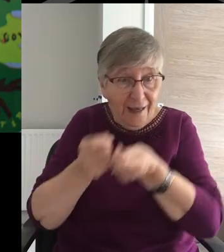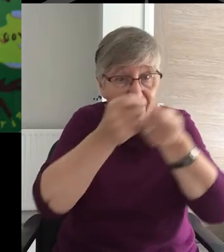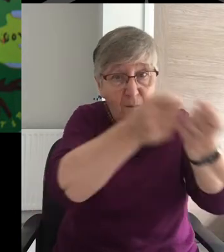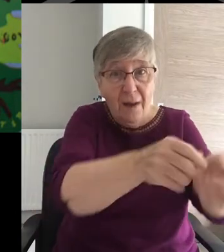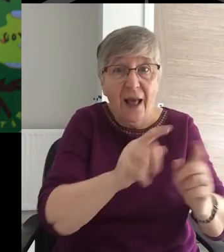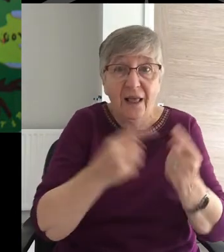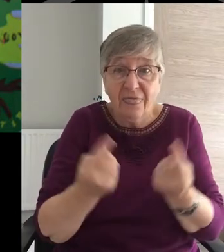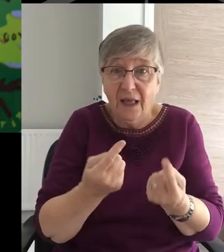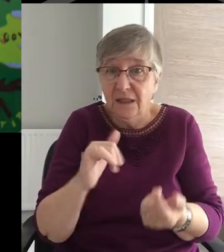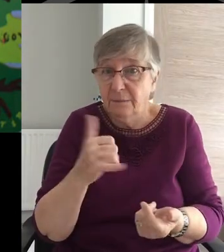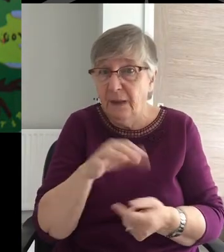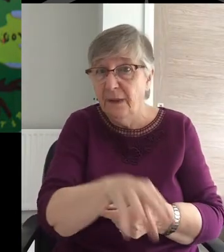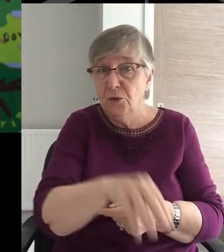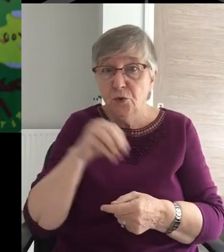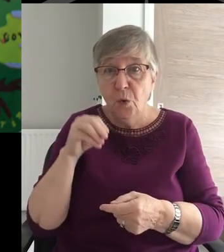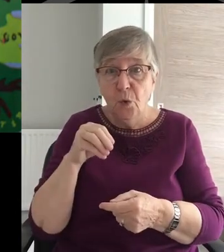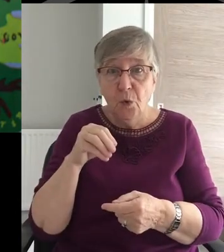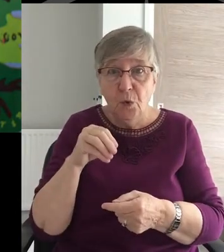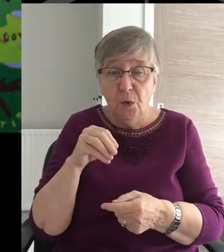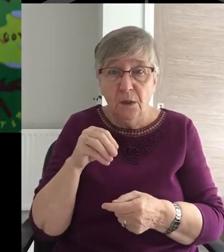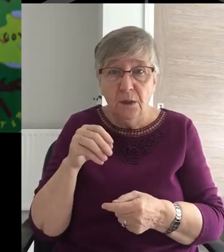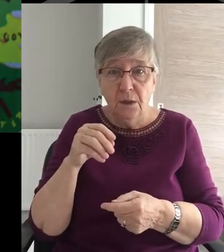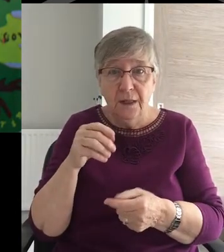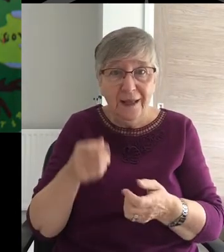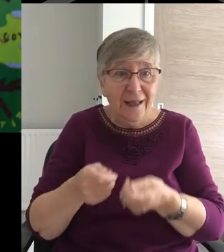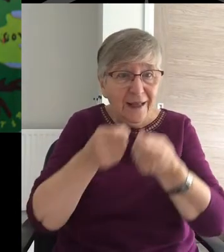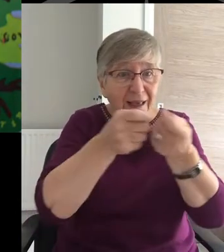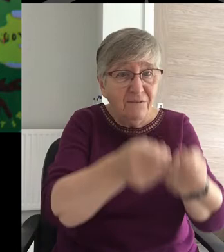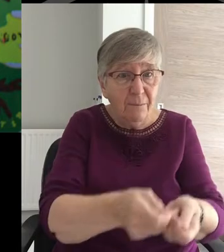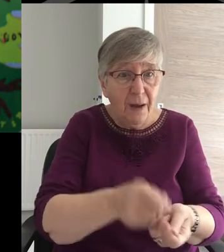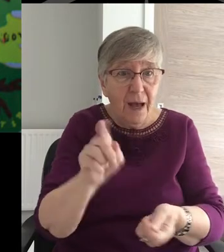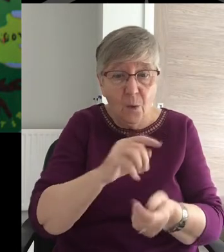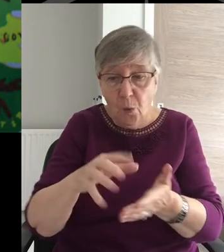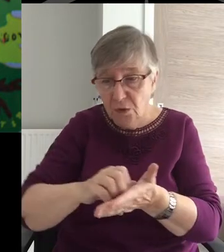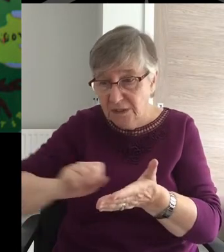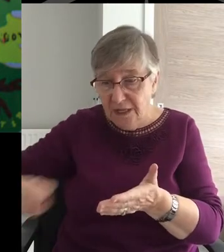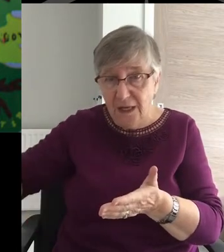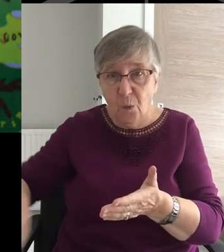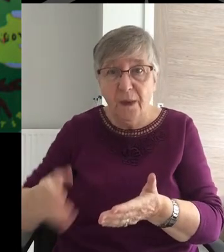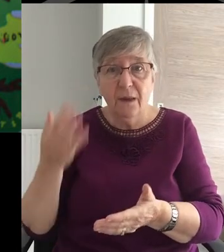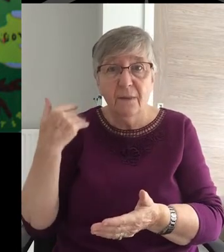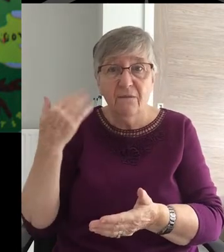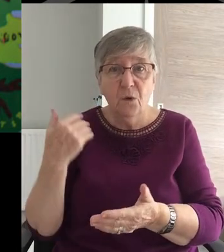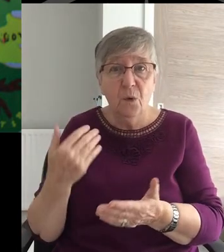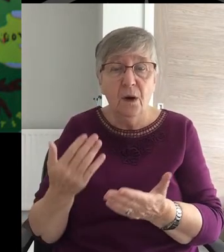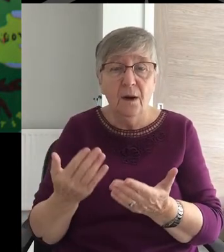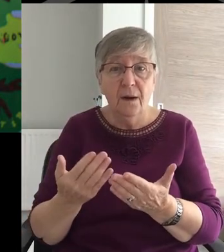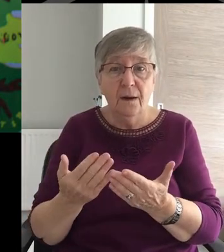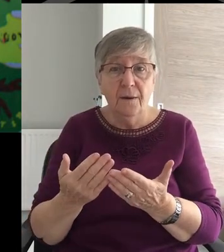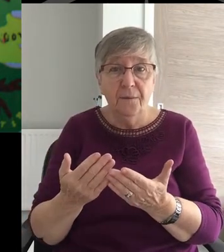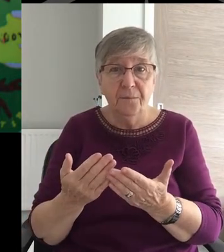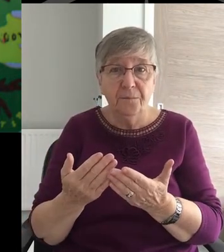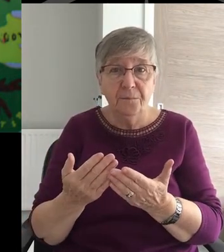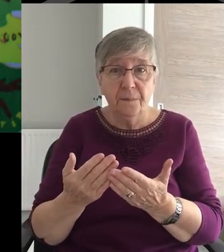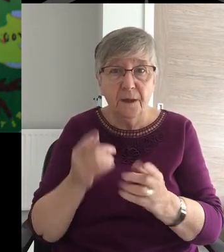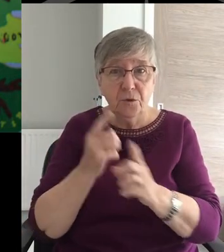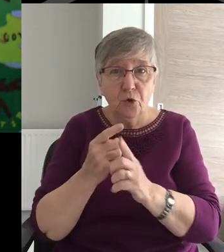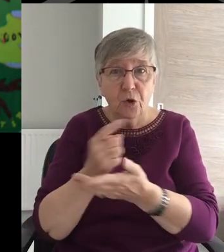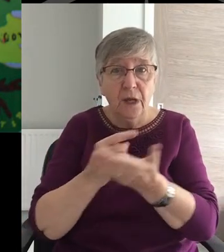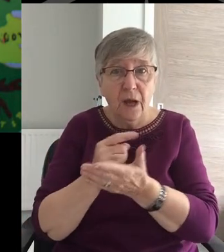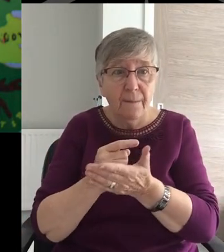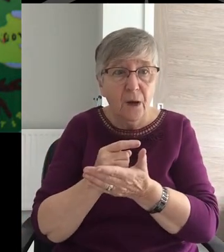been stolen. It's talking about giving back what had been taken and as a pledge for a loan. And it's talking